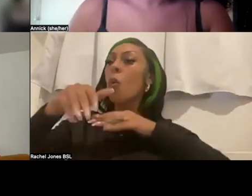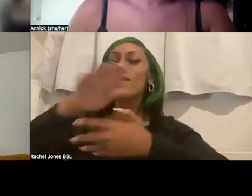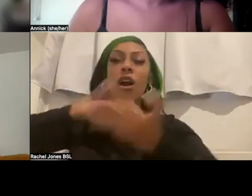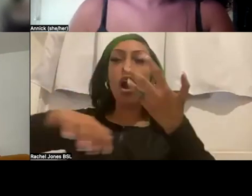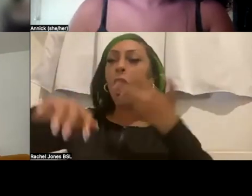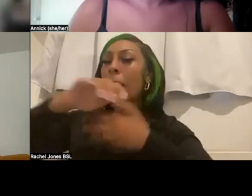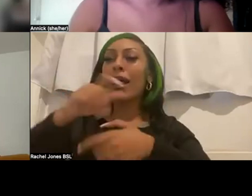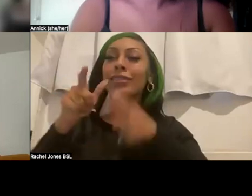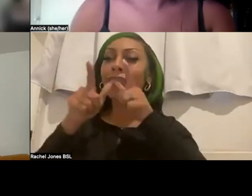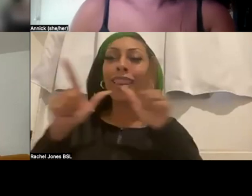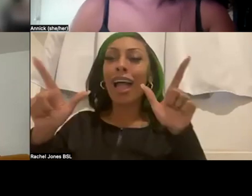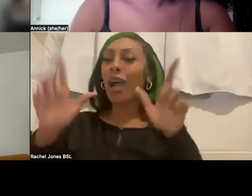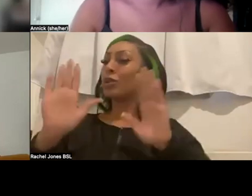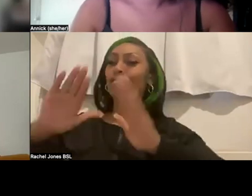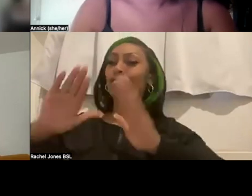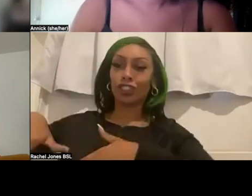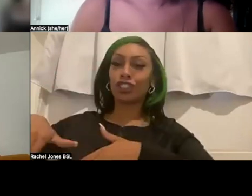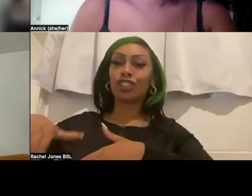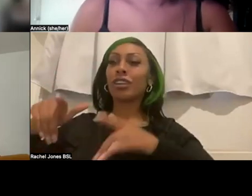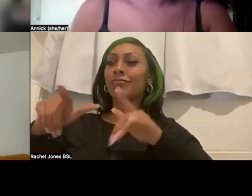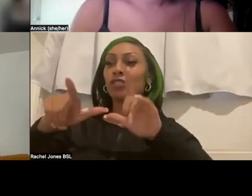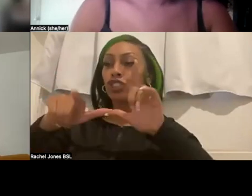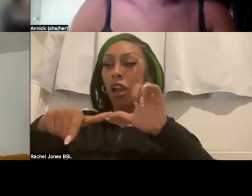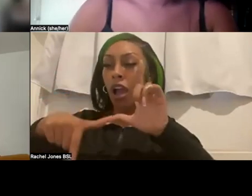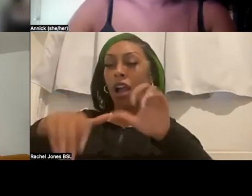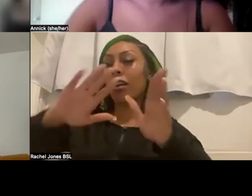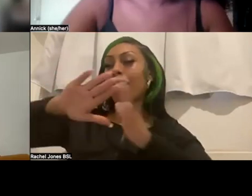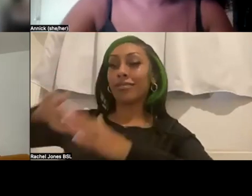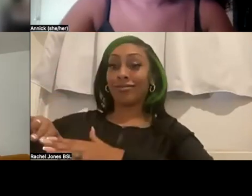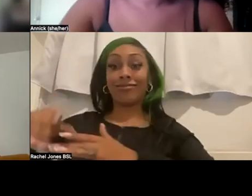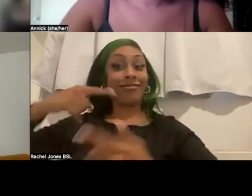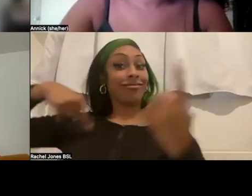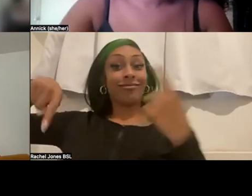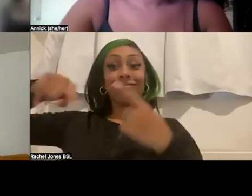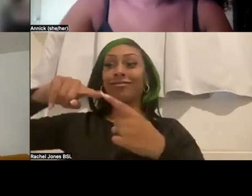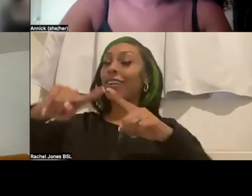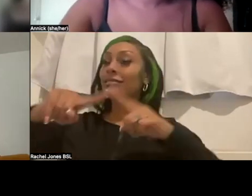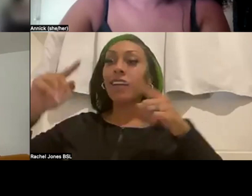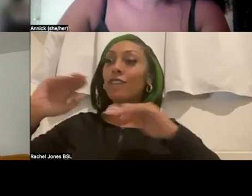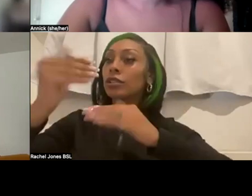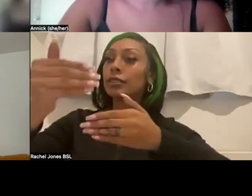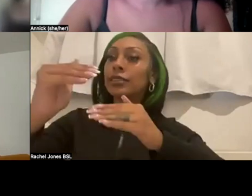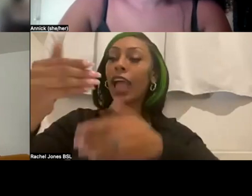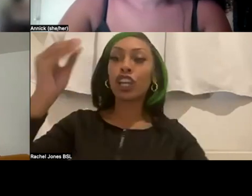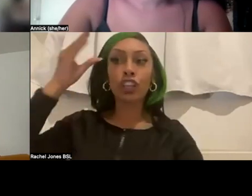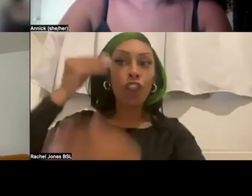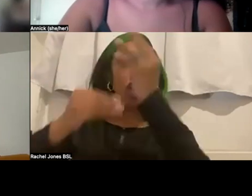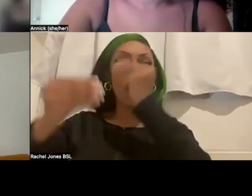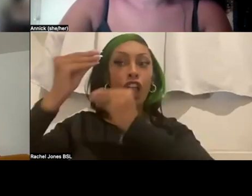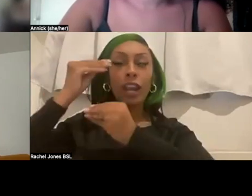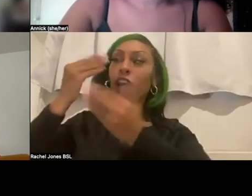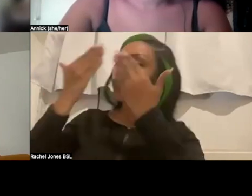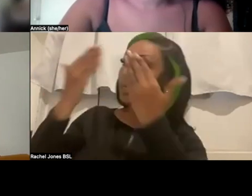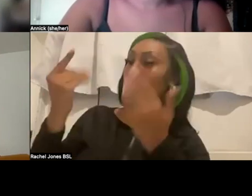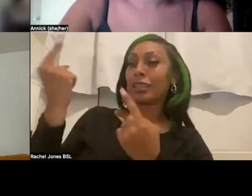technical terms. We are all at different stages of learning. Respect the person and challenge the idea. This